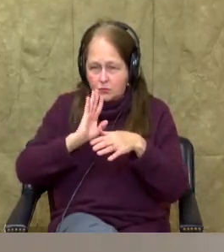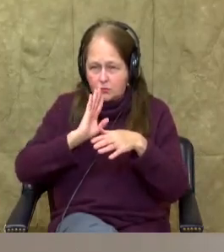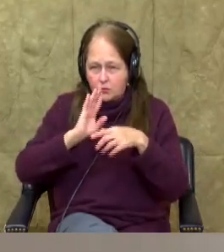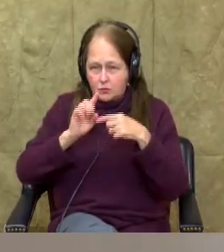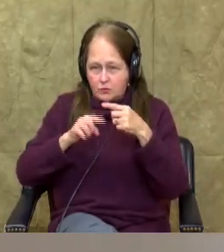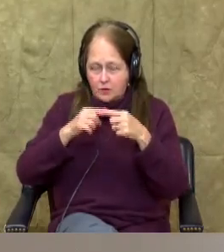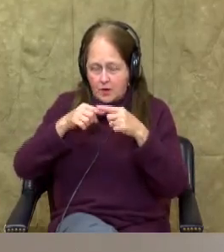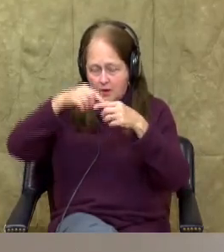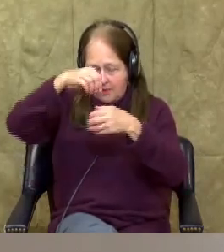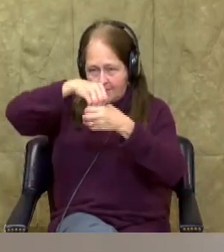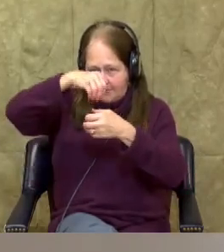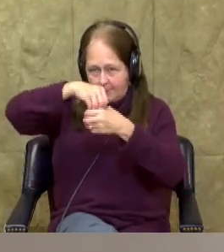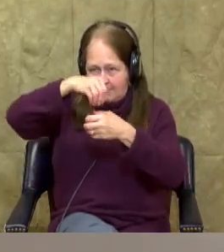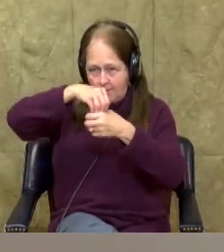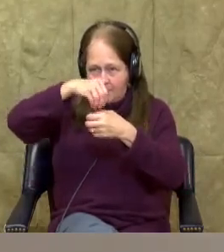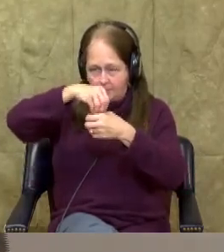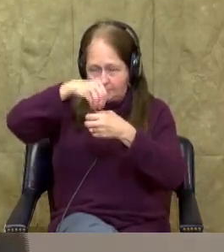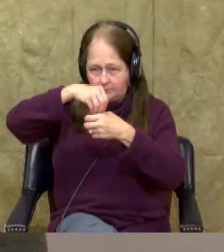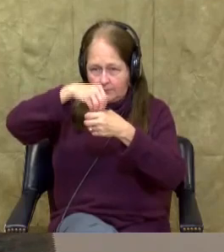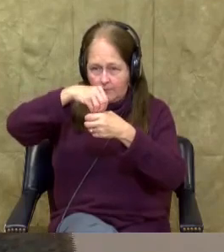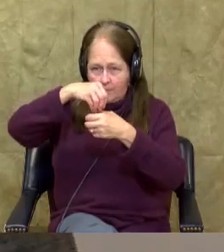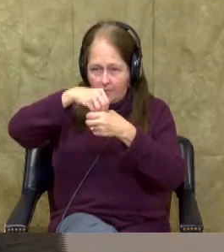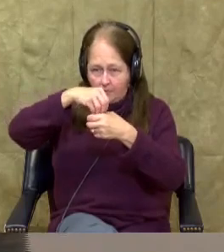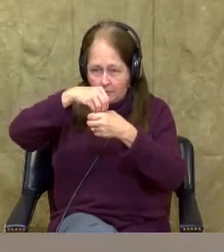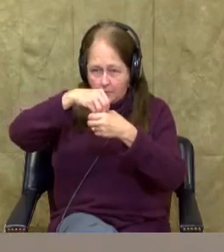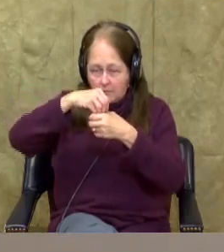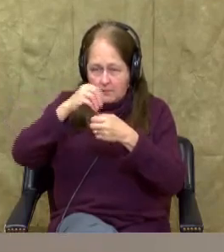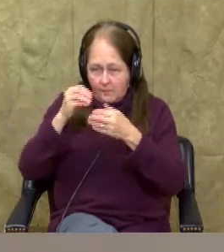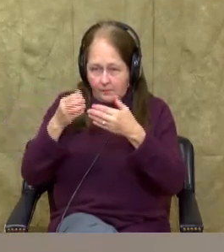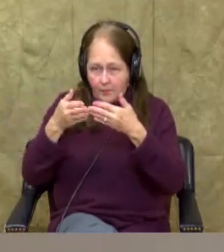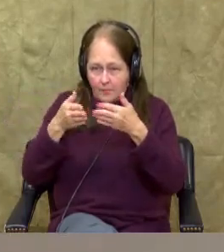the inside of the box.